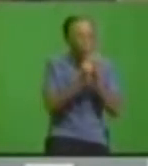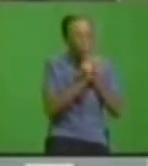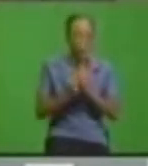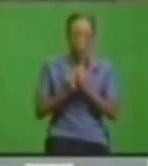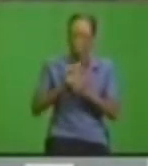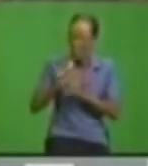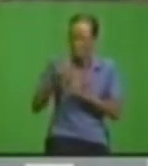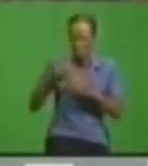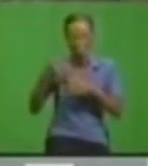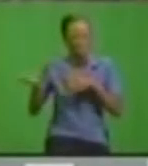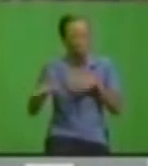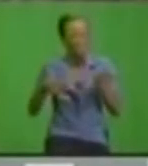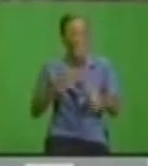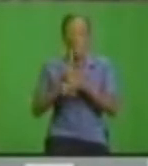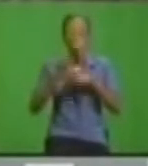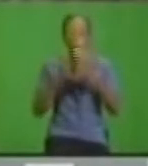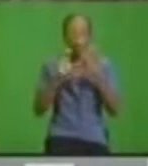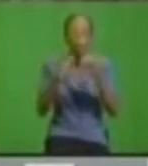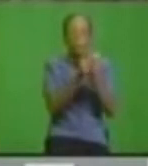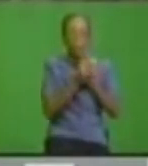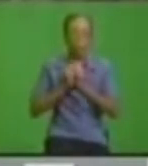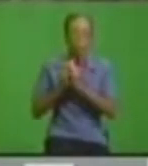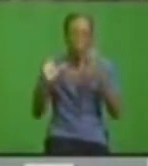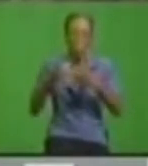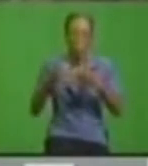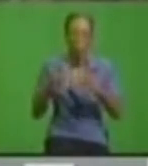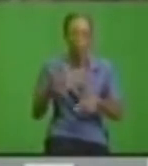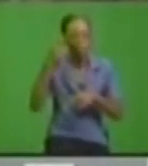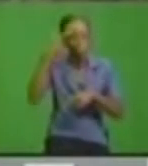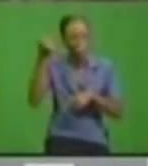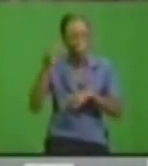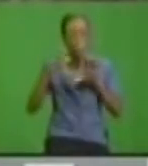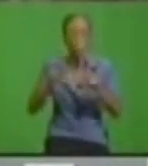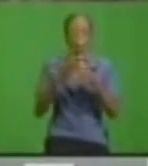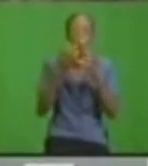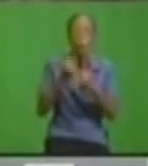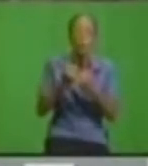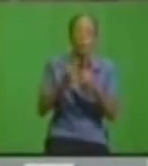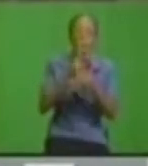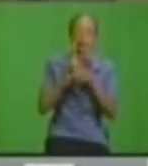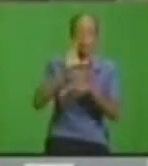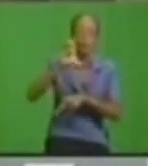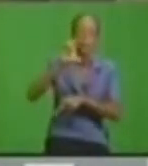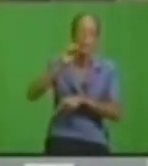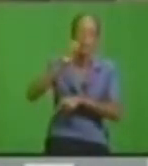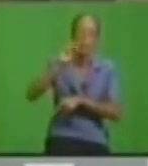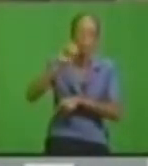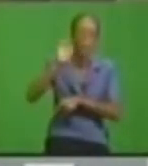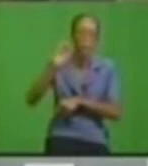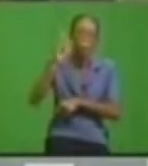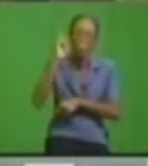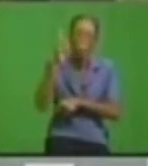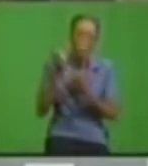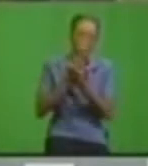behind as the region seeks to maximize the benefits of the CSME in order to